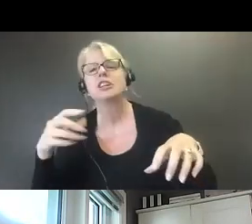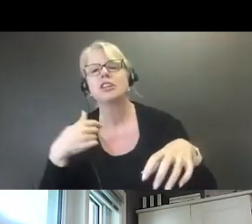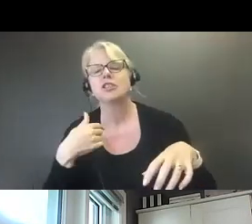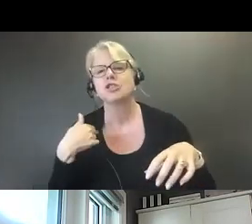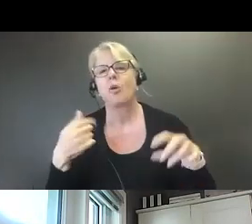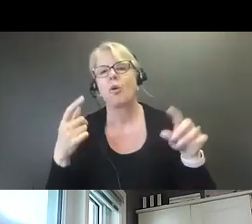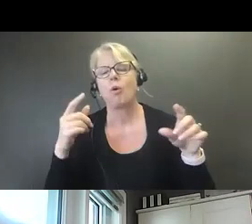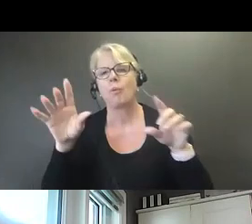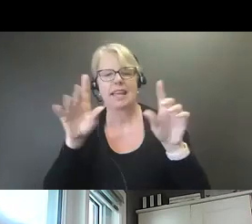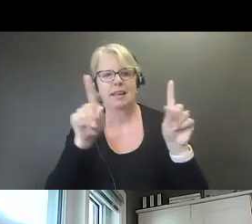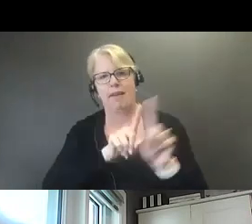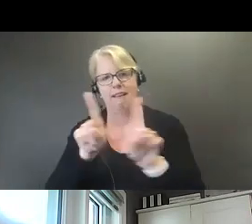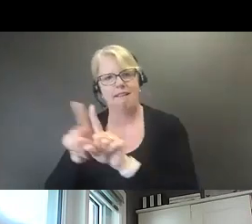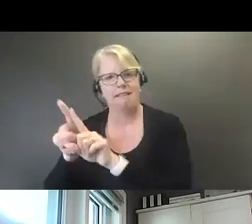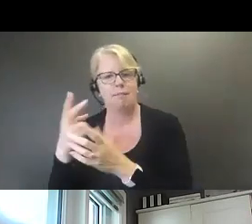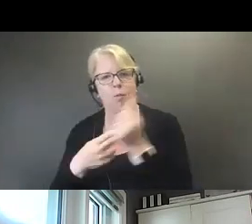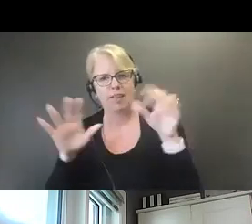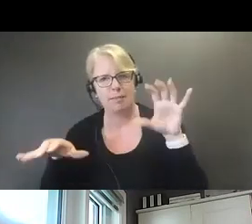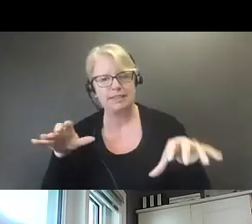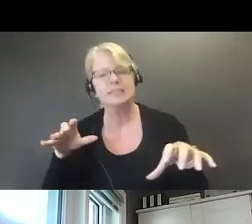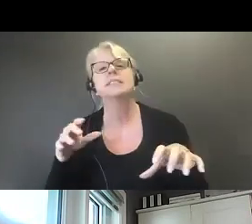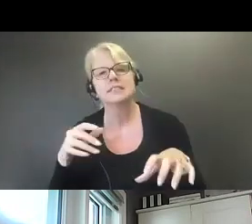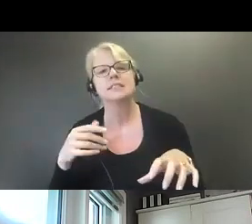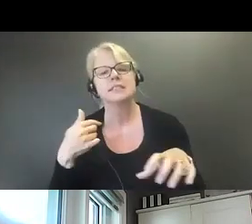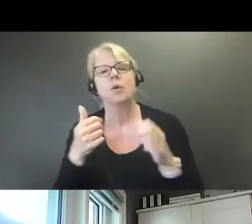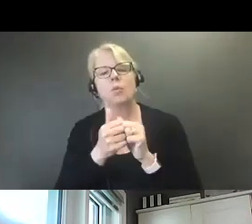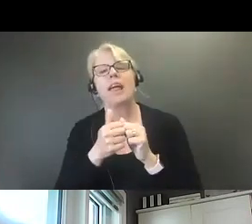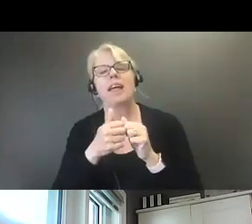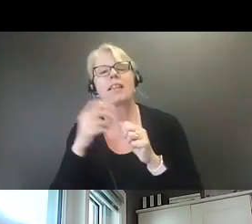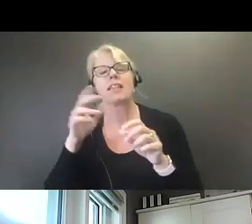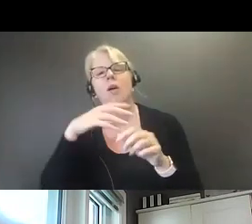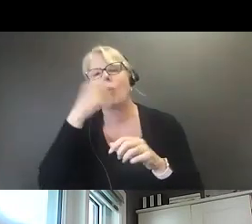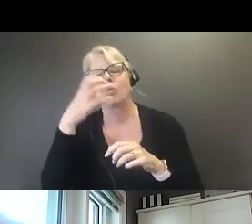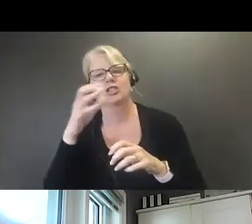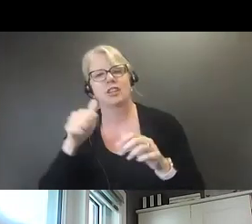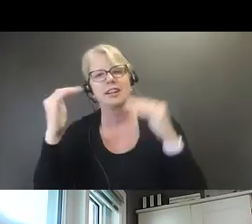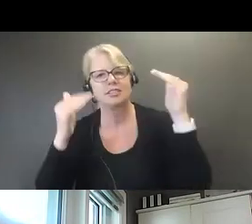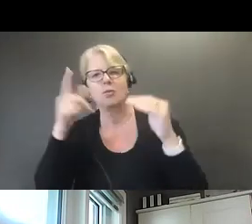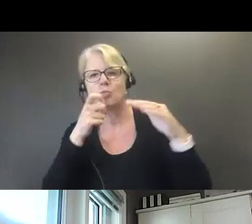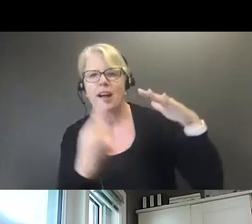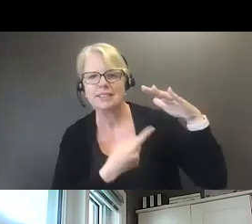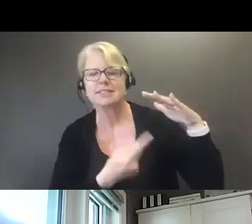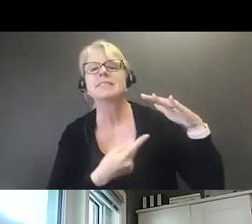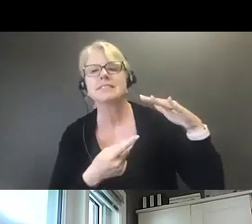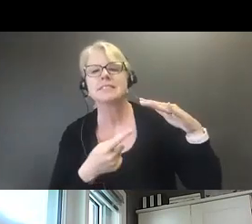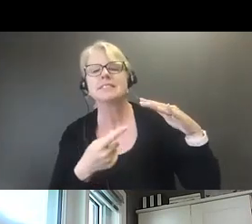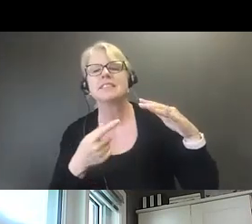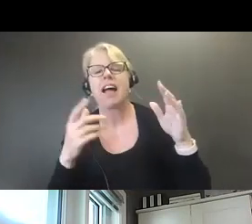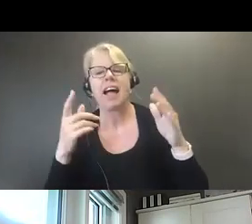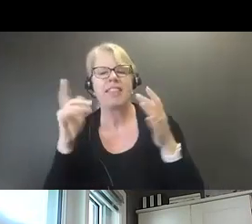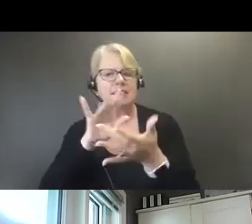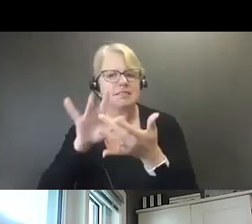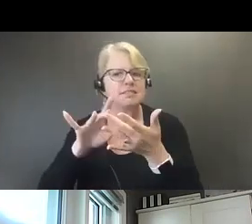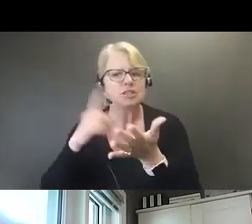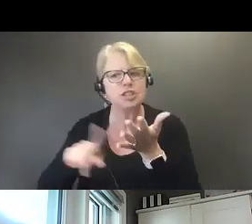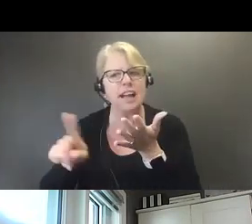both campuses with socially isolated older adults, and volunteers check in and chat with the referred older